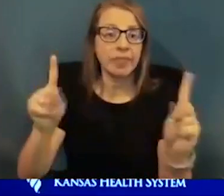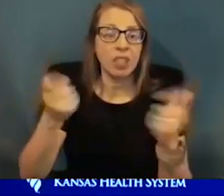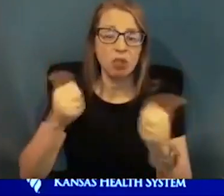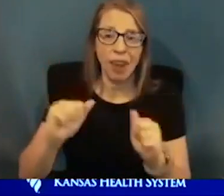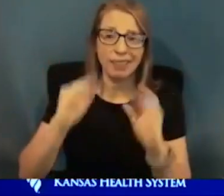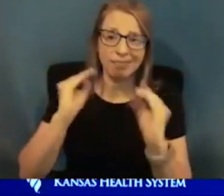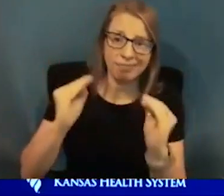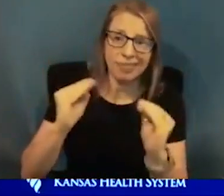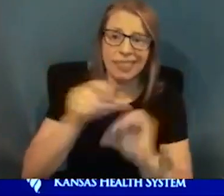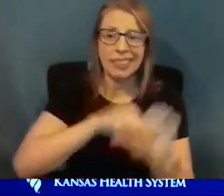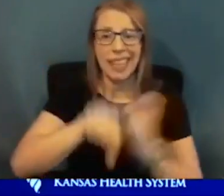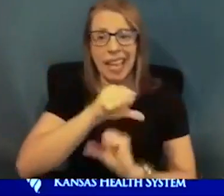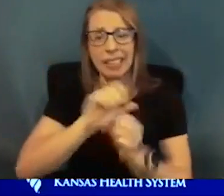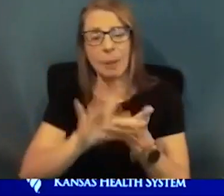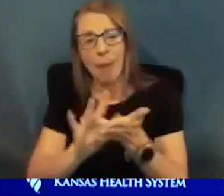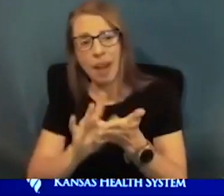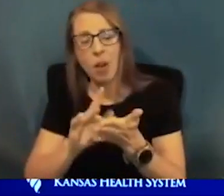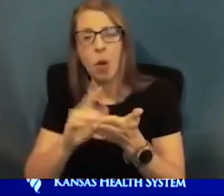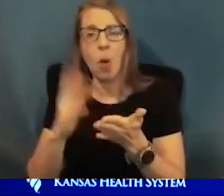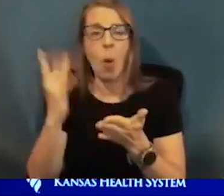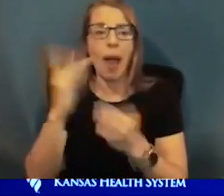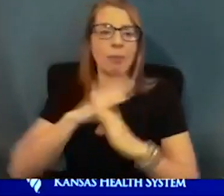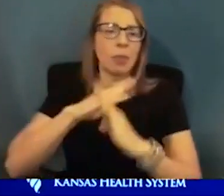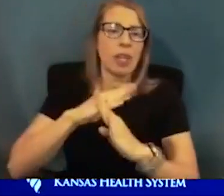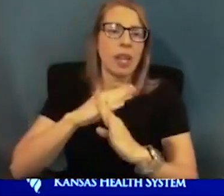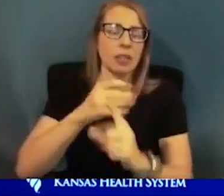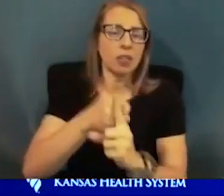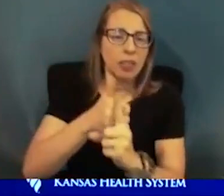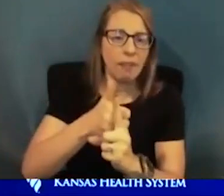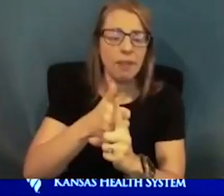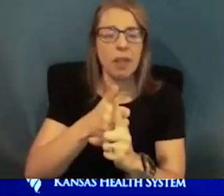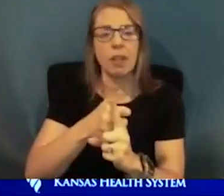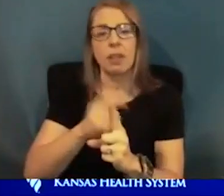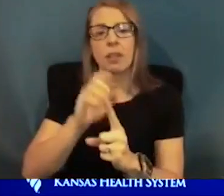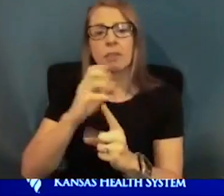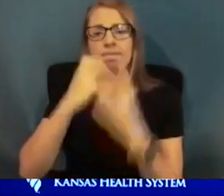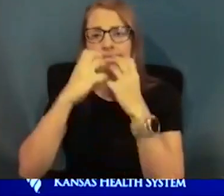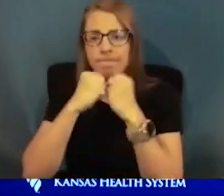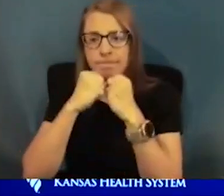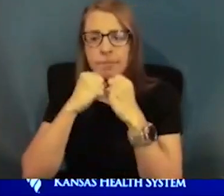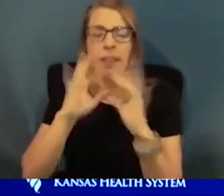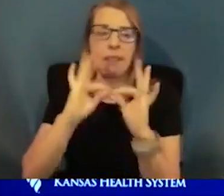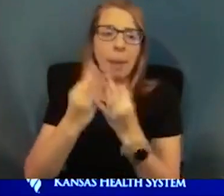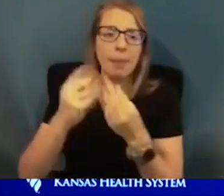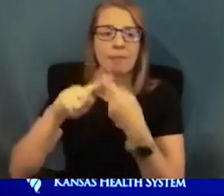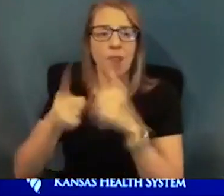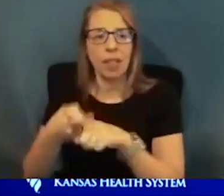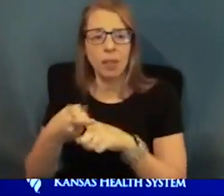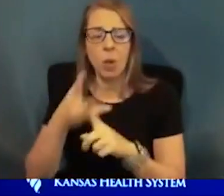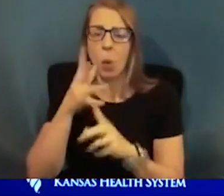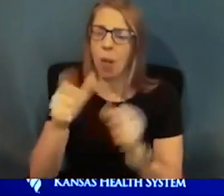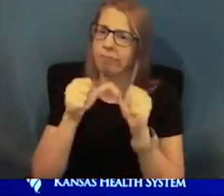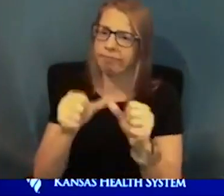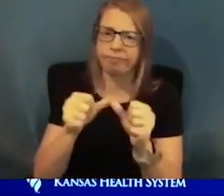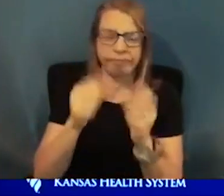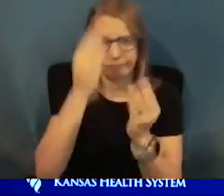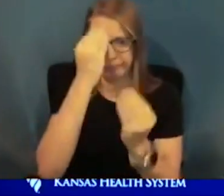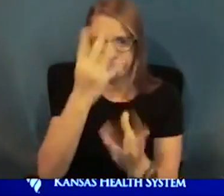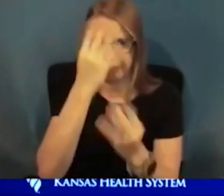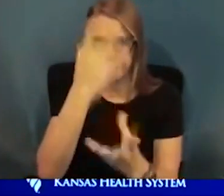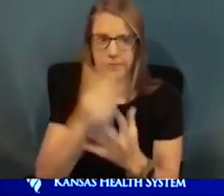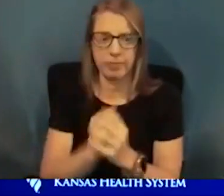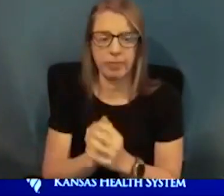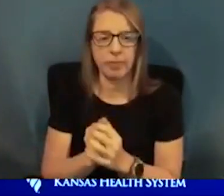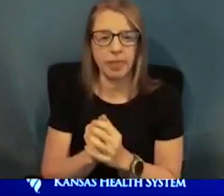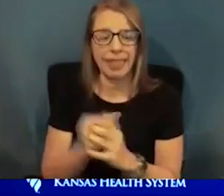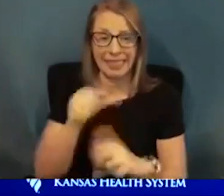you, your loved ones, your friends, your community. We'll keep doing that, and we will keep up to date as the science changes. We